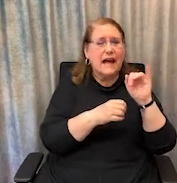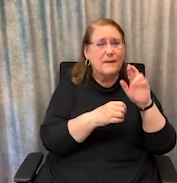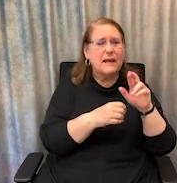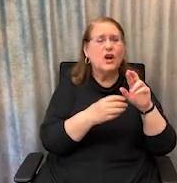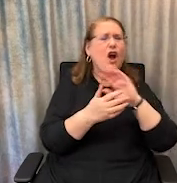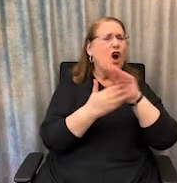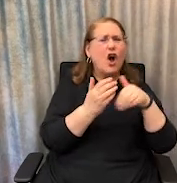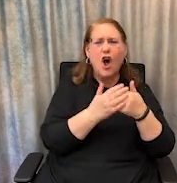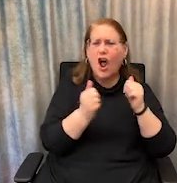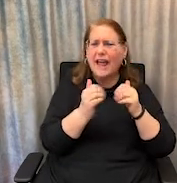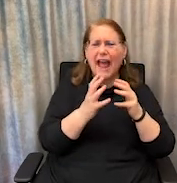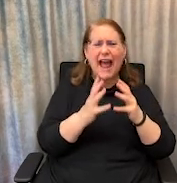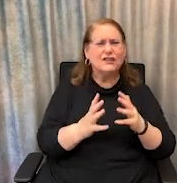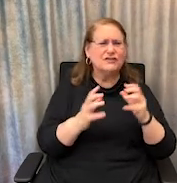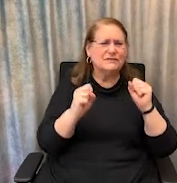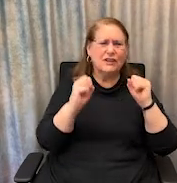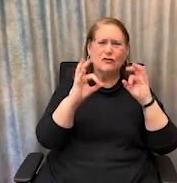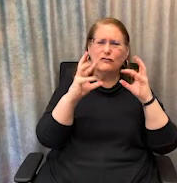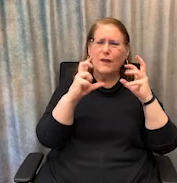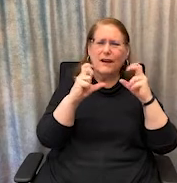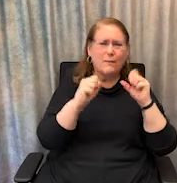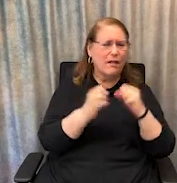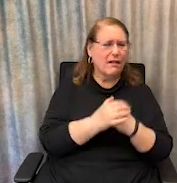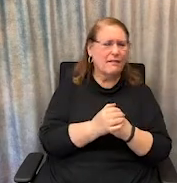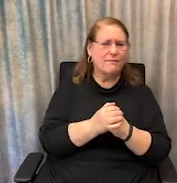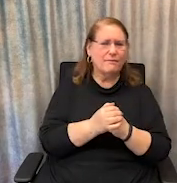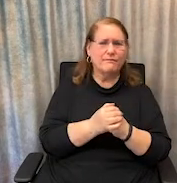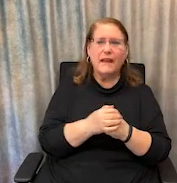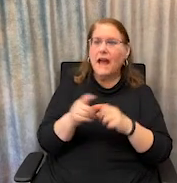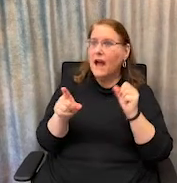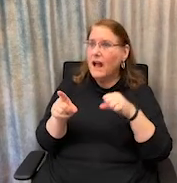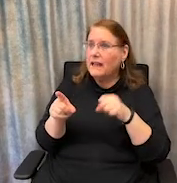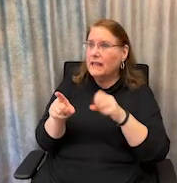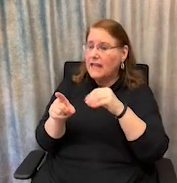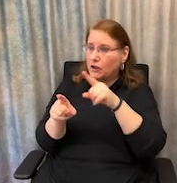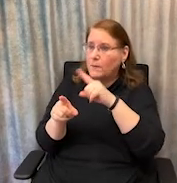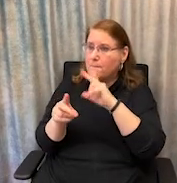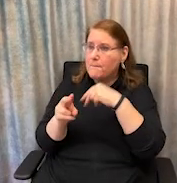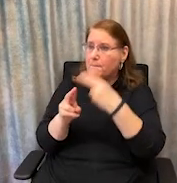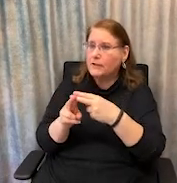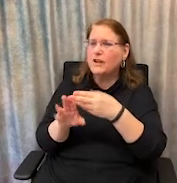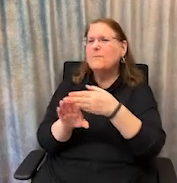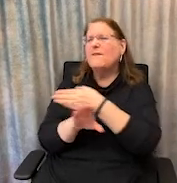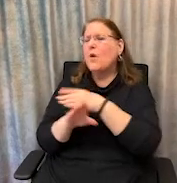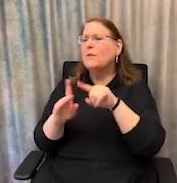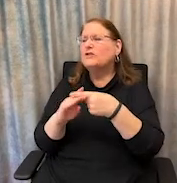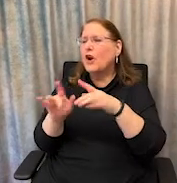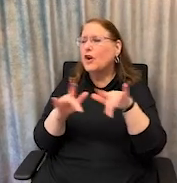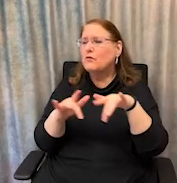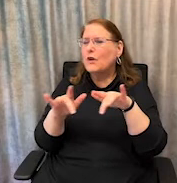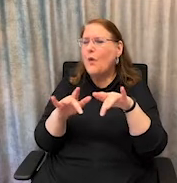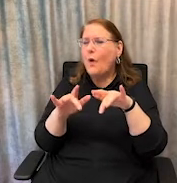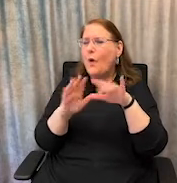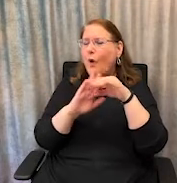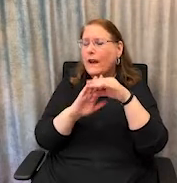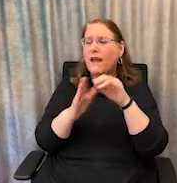with all the actors, it's unforgettable. And good. And you guys were mentioning before we started